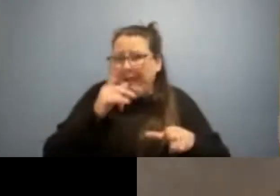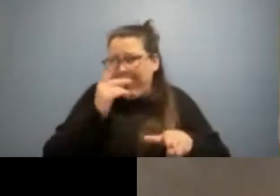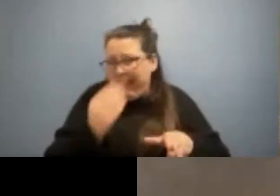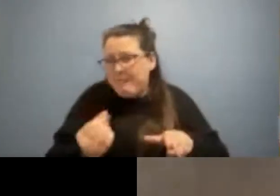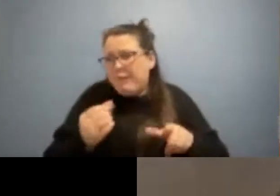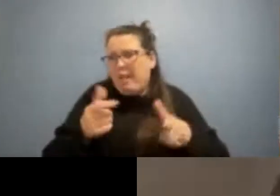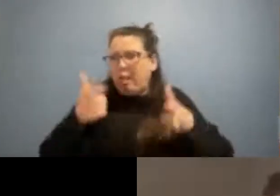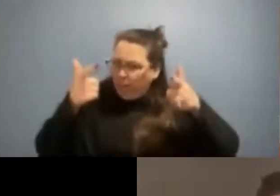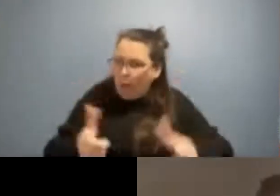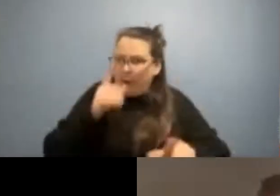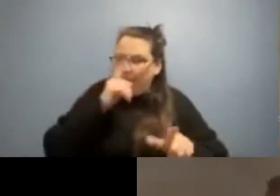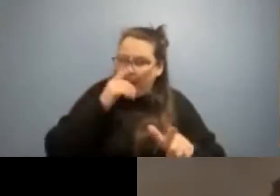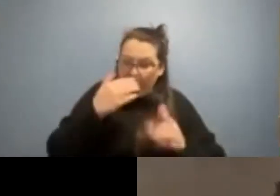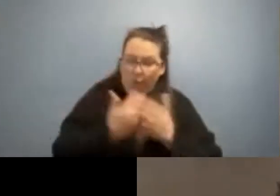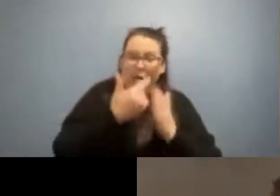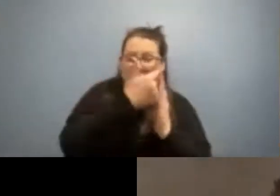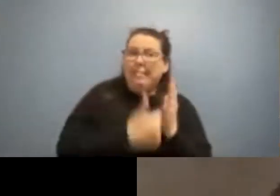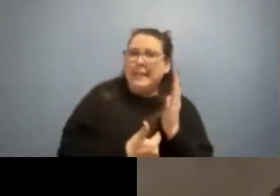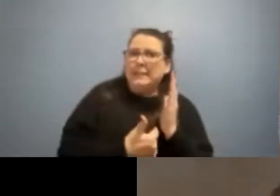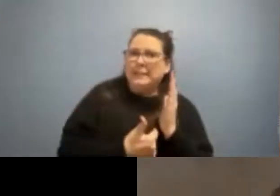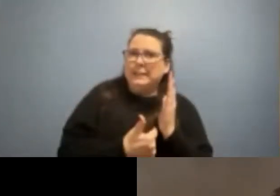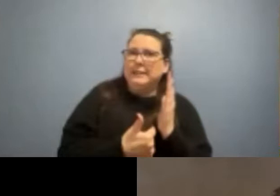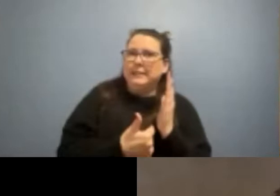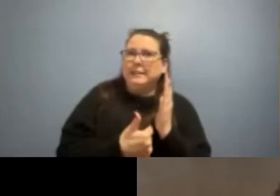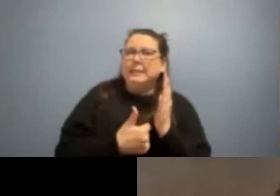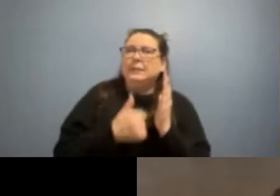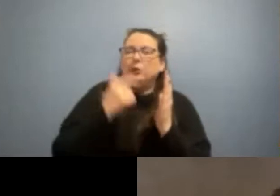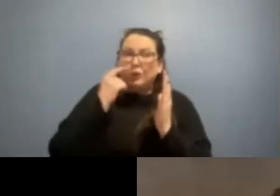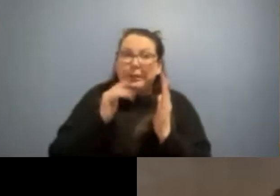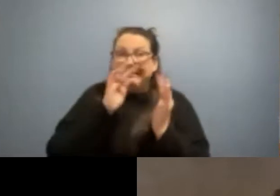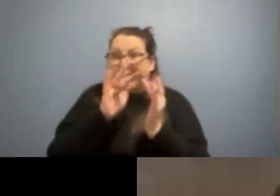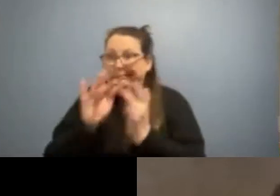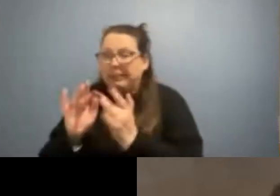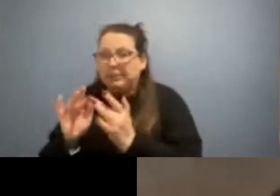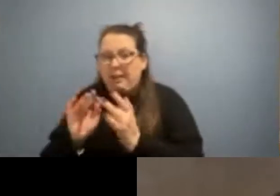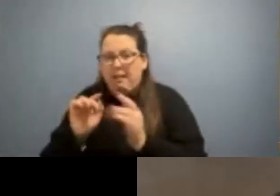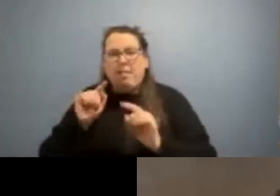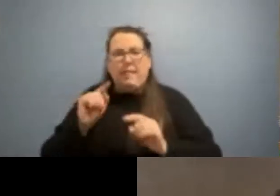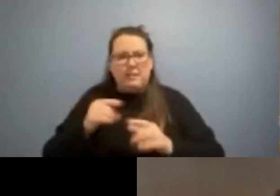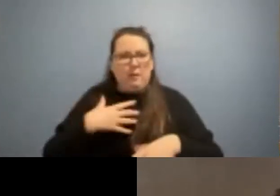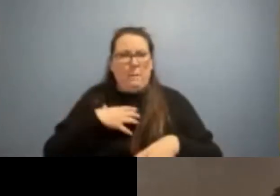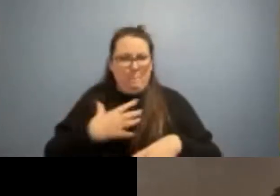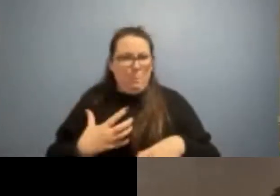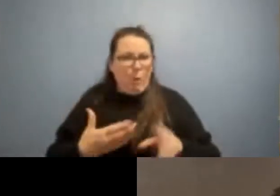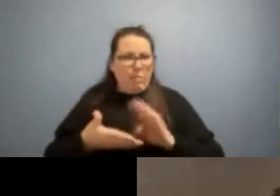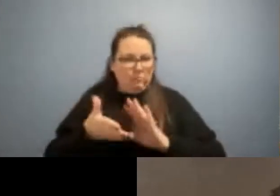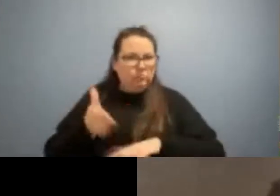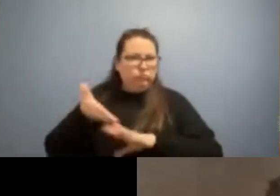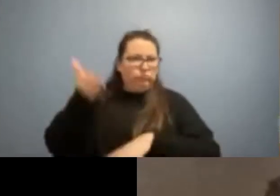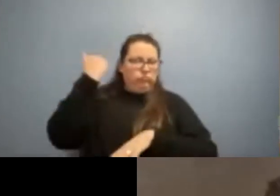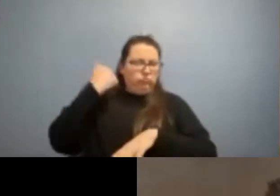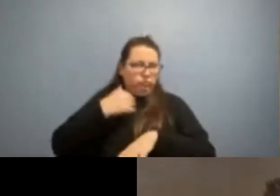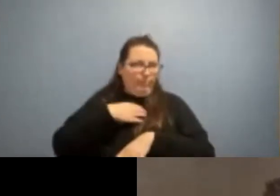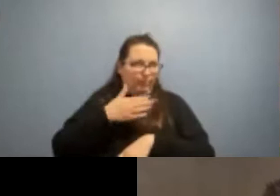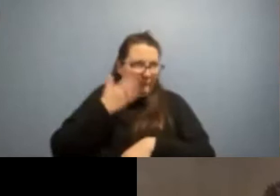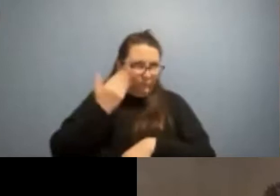need to isolate. That's a much higher number than we've had in any other outbreak than we've had before. So unfortunately, that does mean that